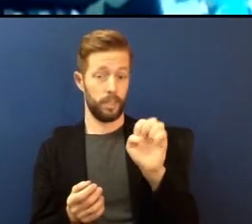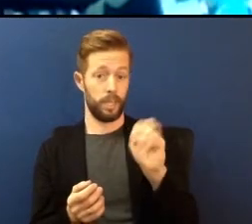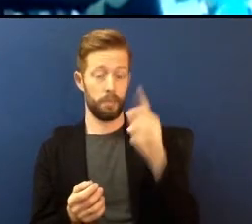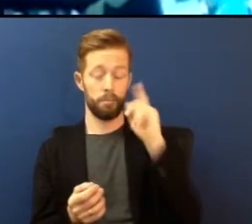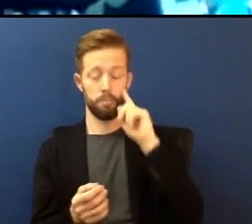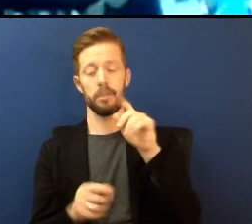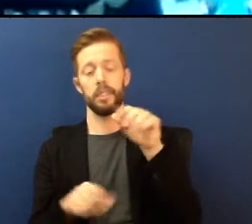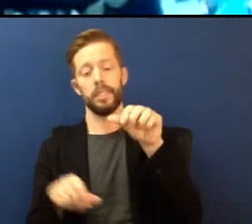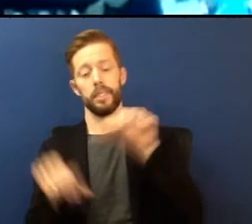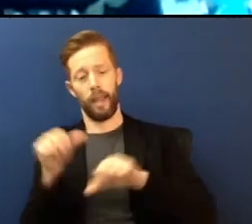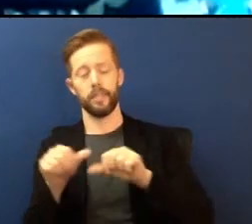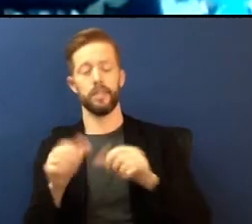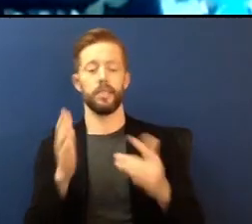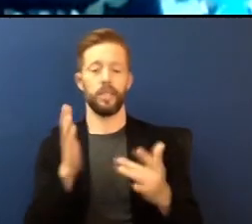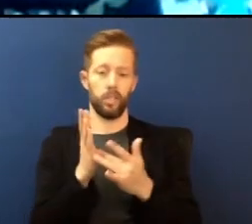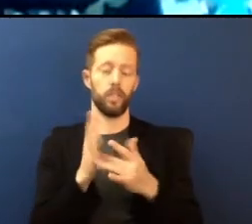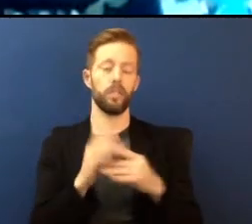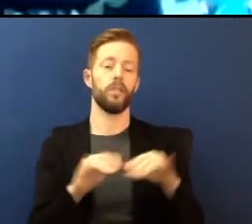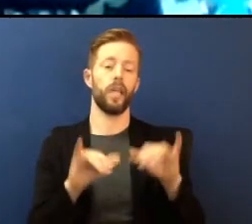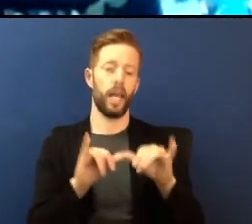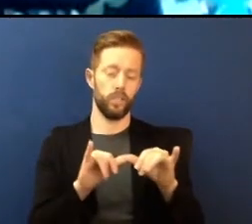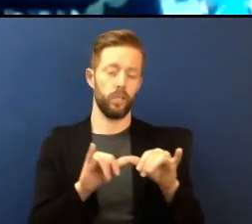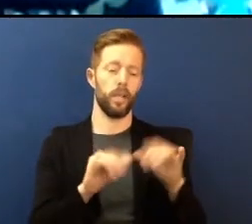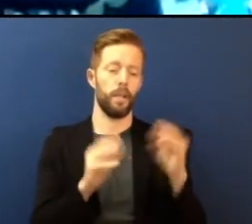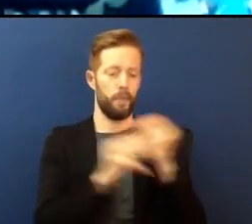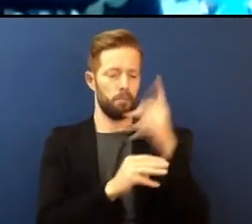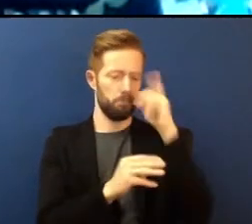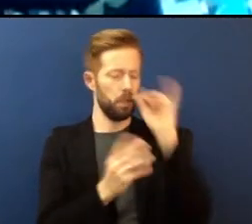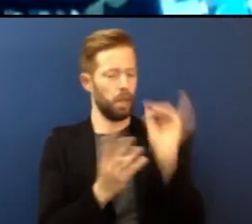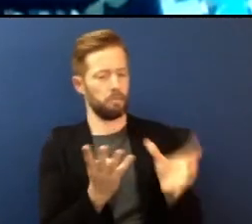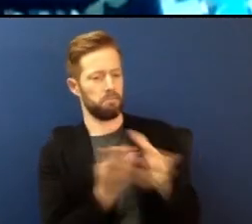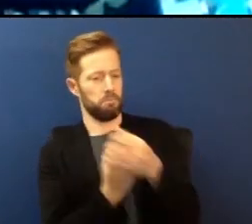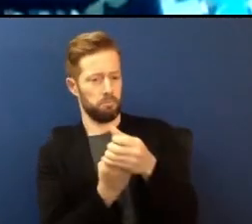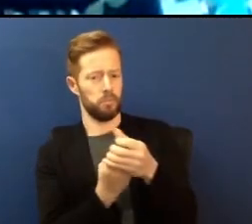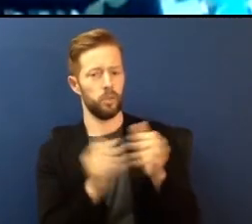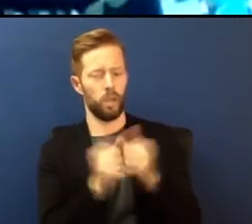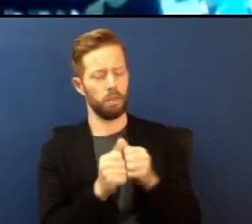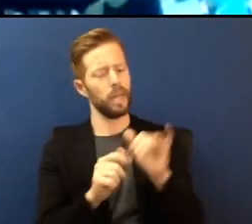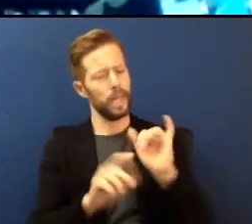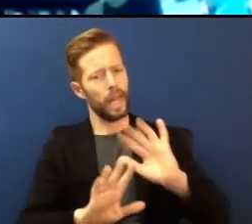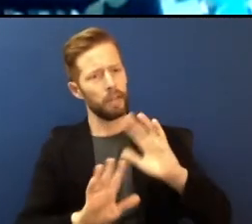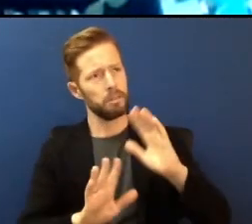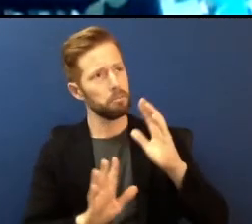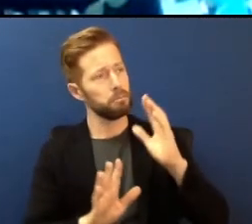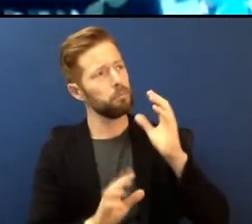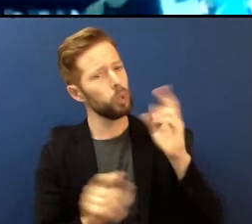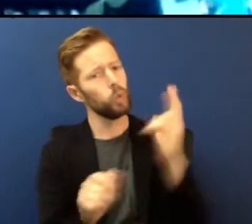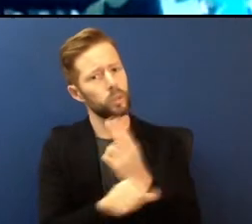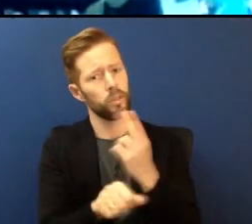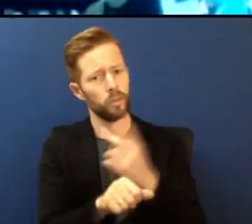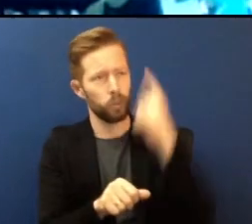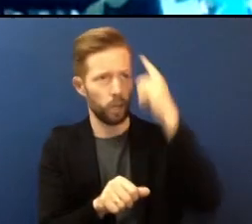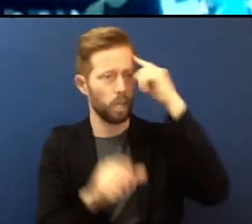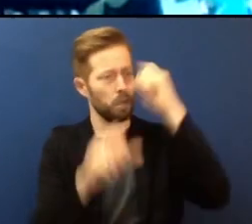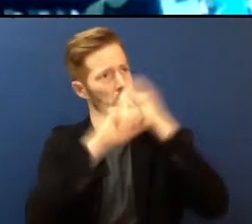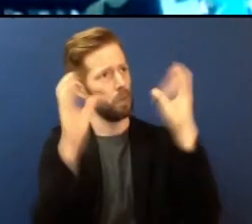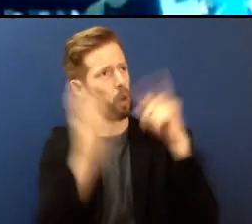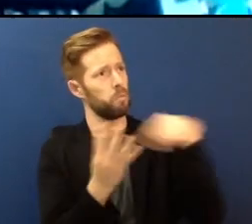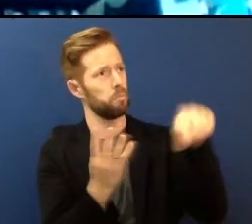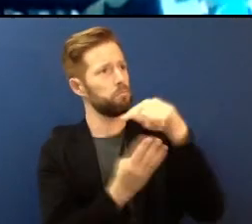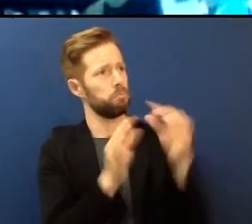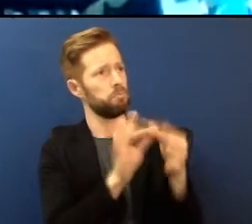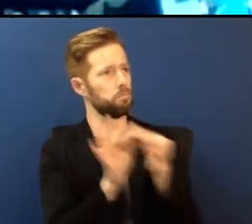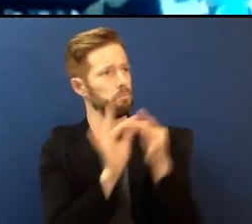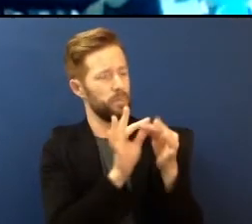the concept STEM, you're thinking about science, technology, engineering, and math is going together, which is useful to some extent. But then